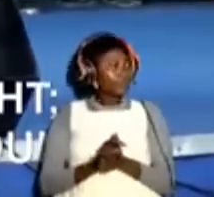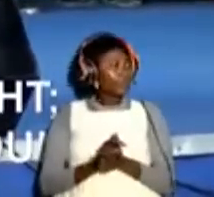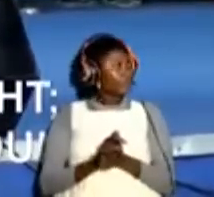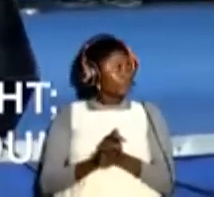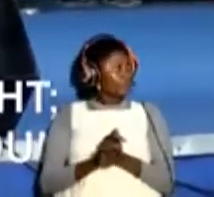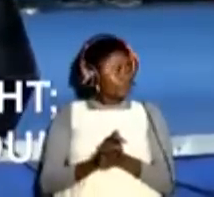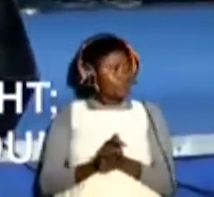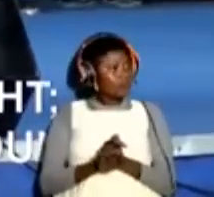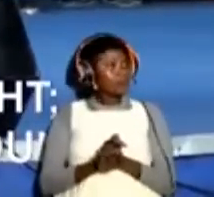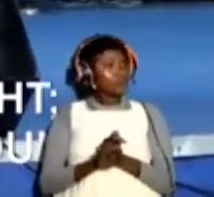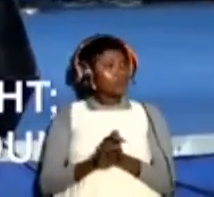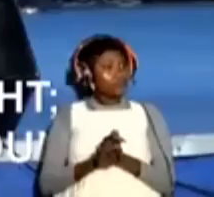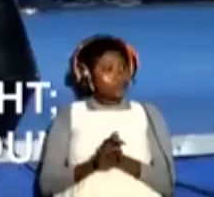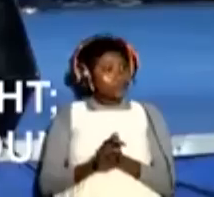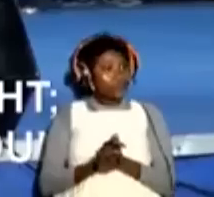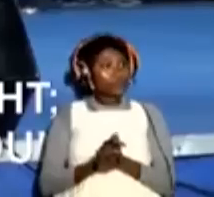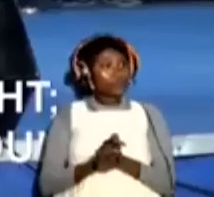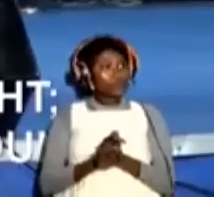where this